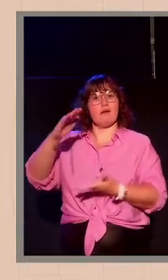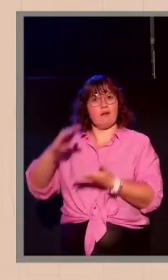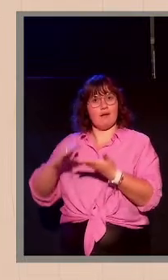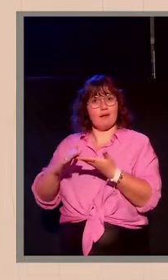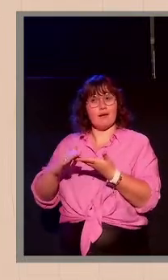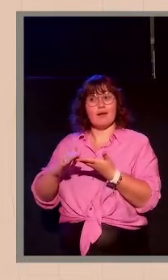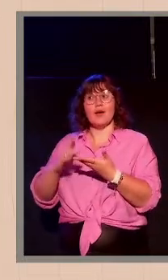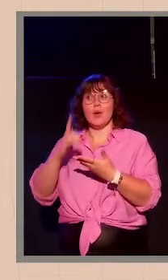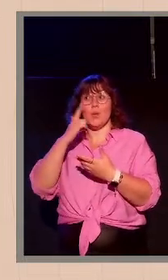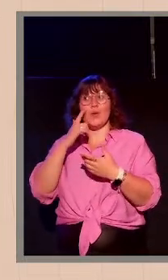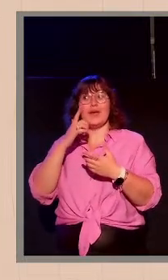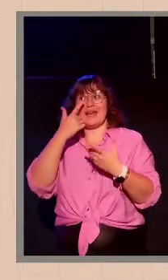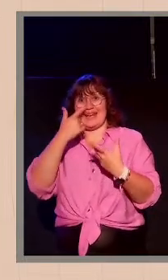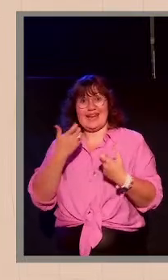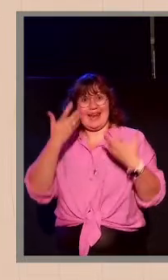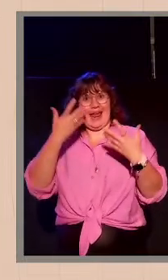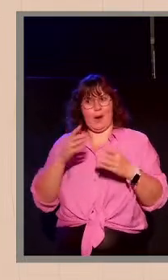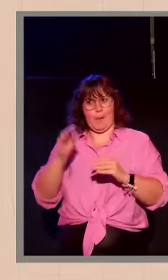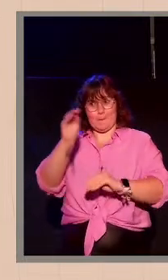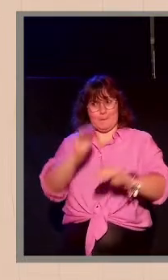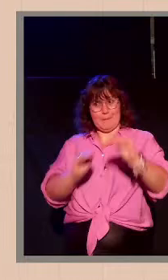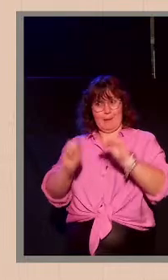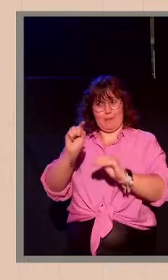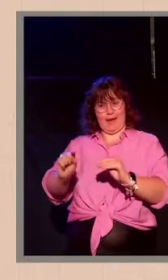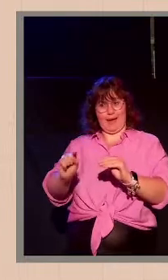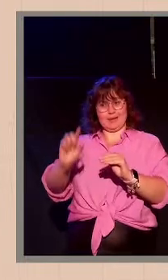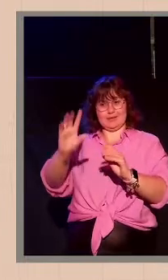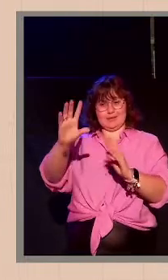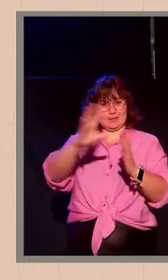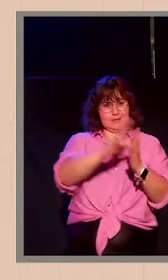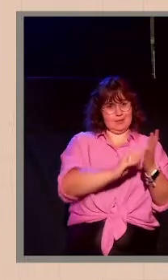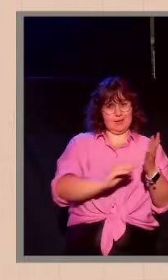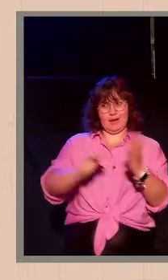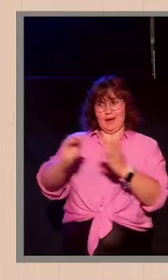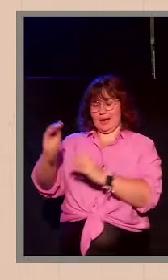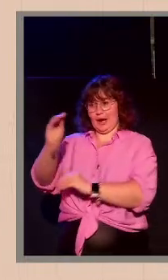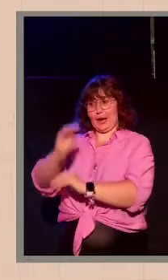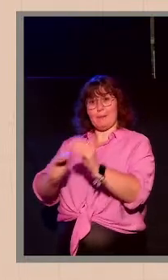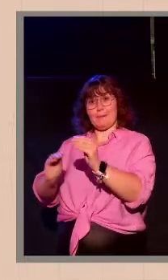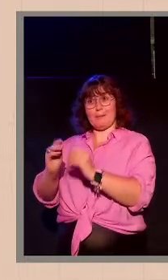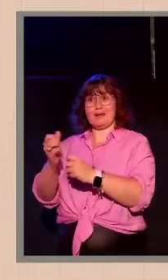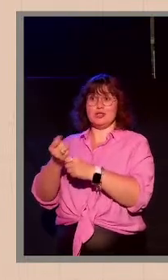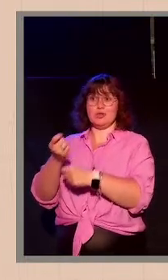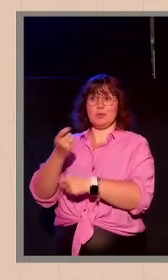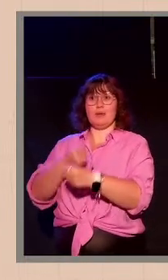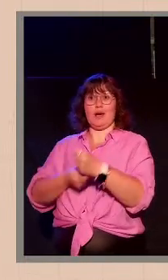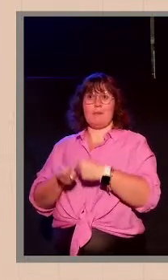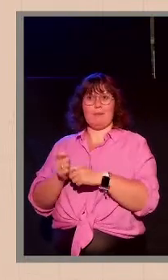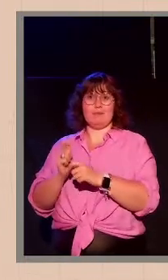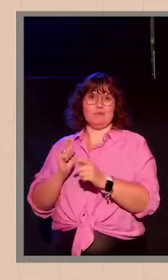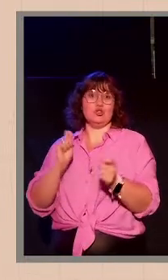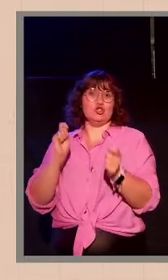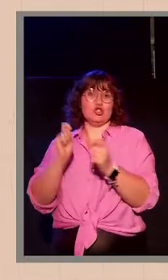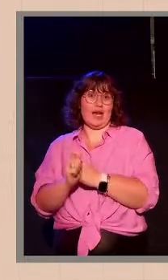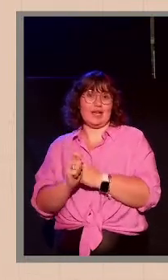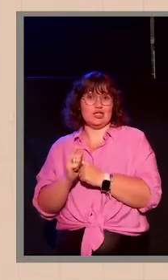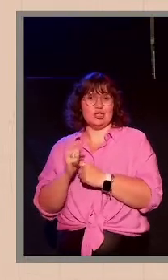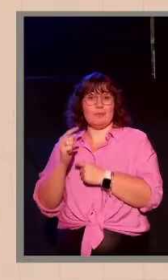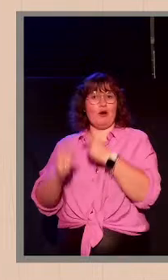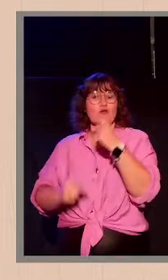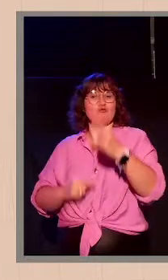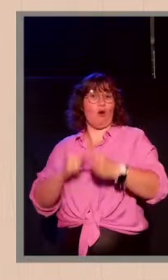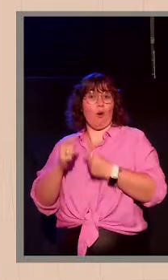can unmap that, and then I could map it to be, I could change it to be the roll of that one,